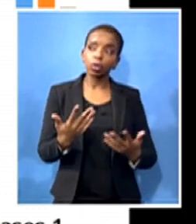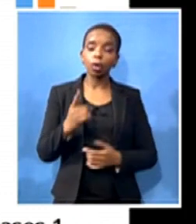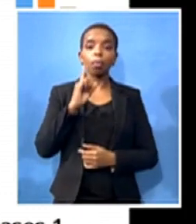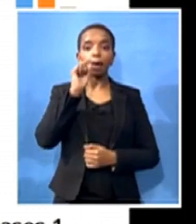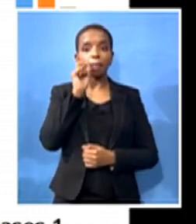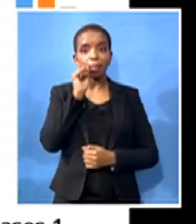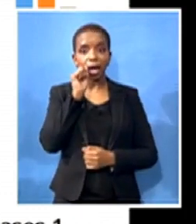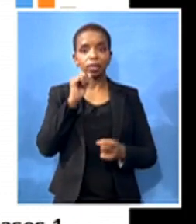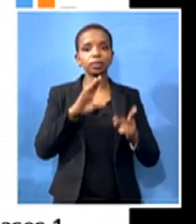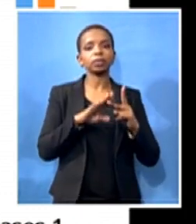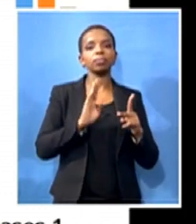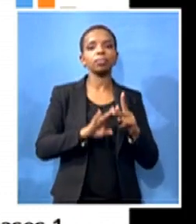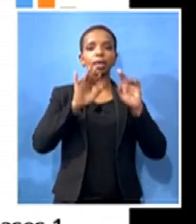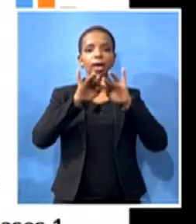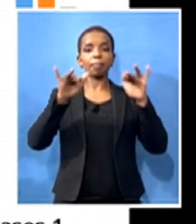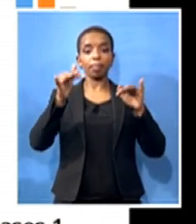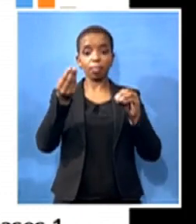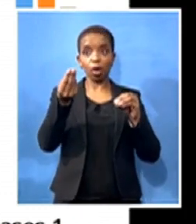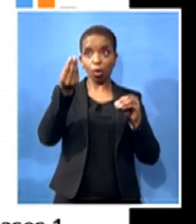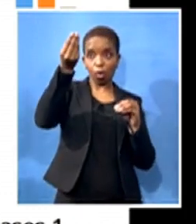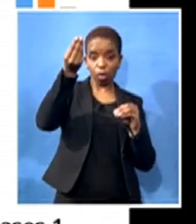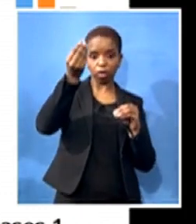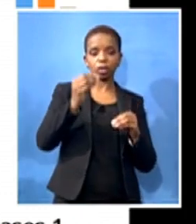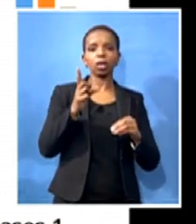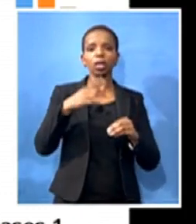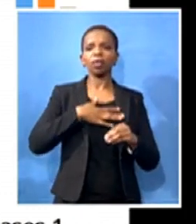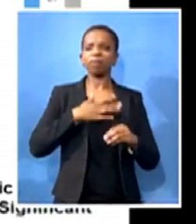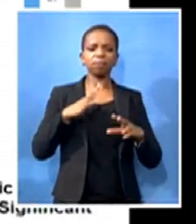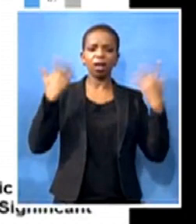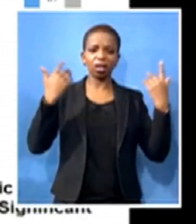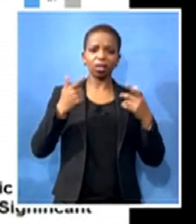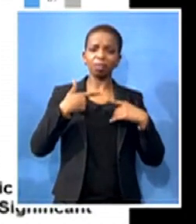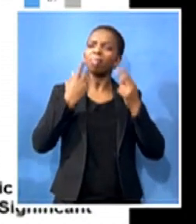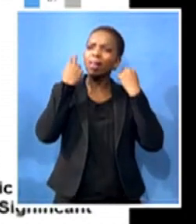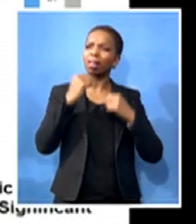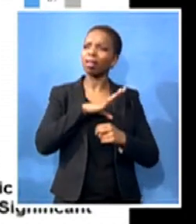feel less willing to sacrifice their human rights. Next slide.